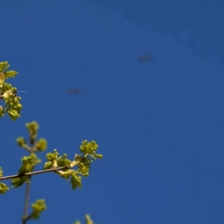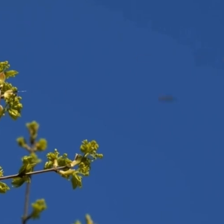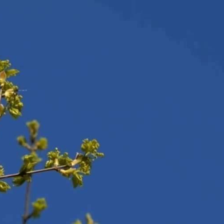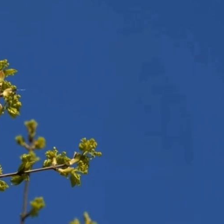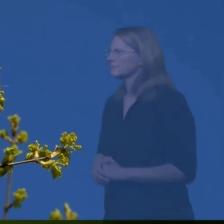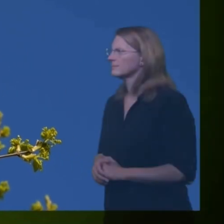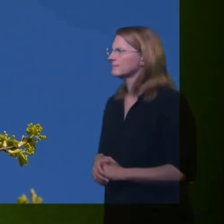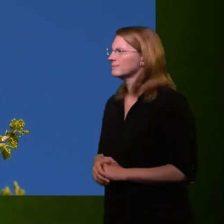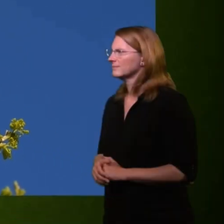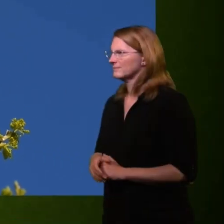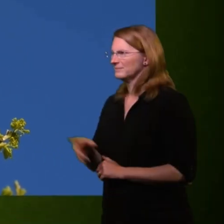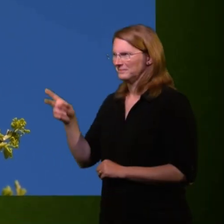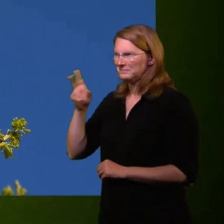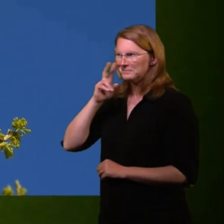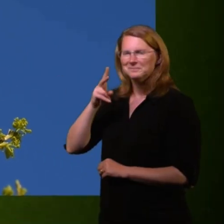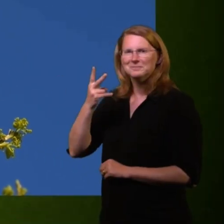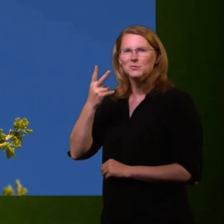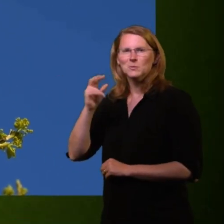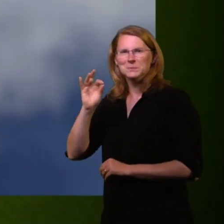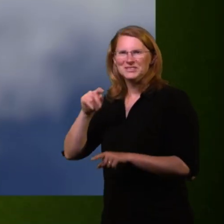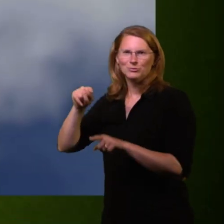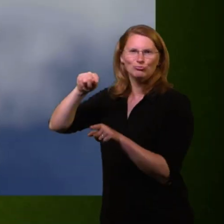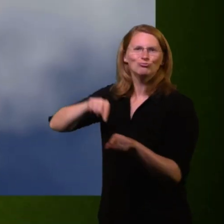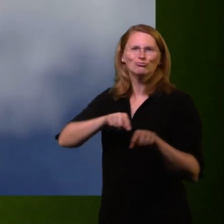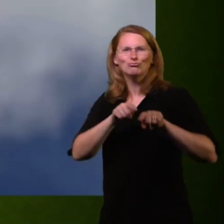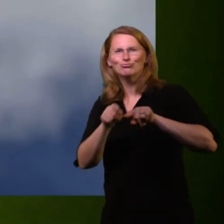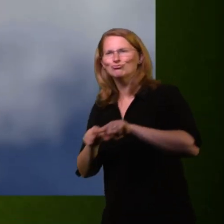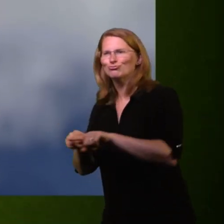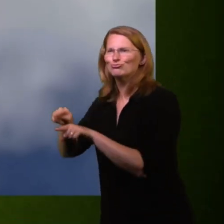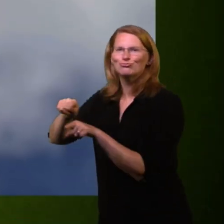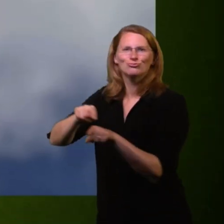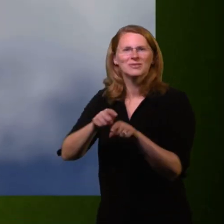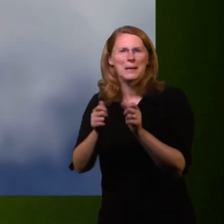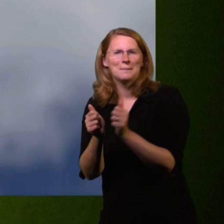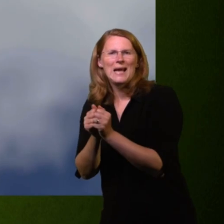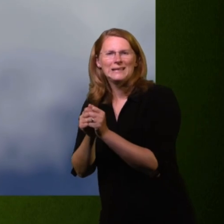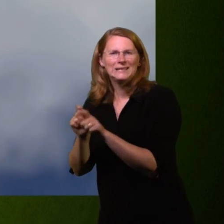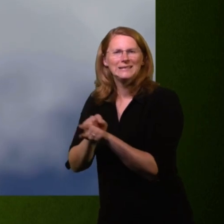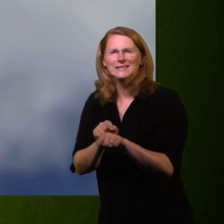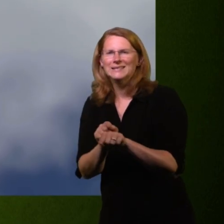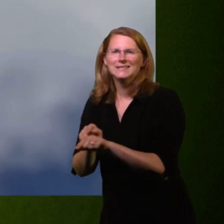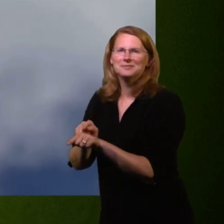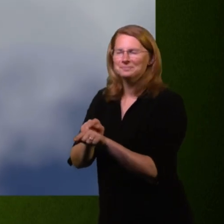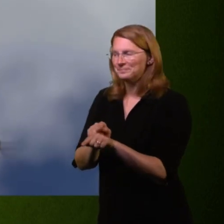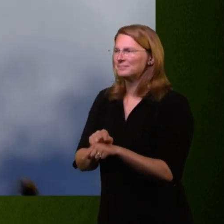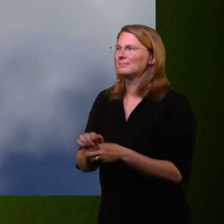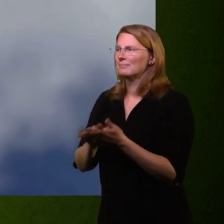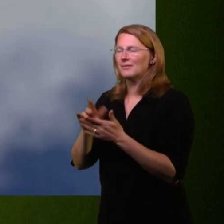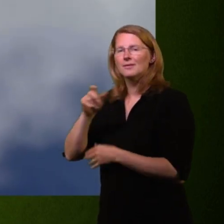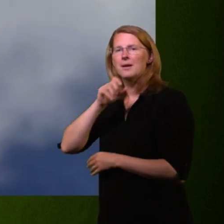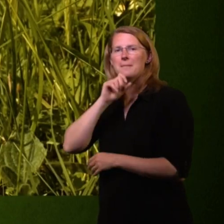Once paired up, they mate. And that's the male's role complete.